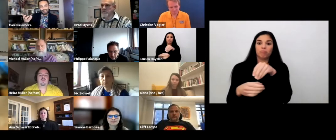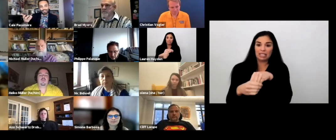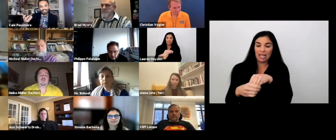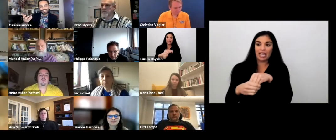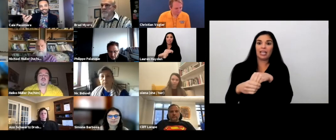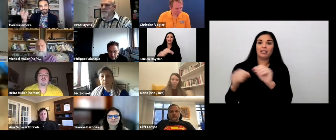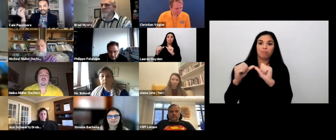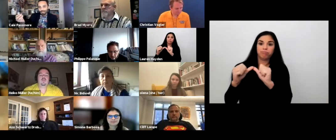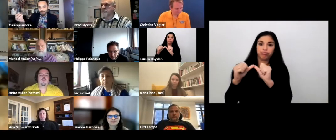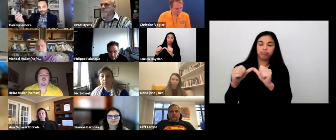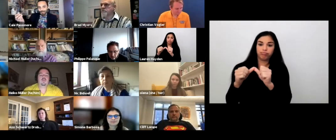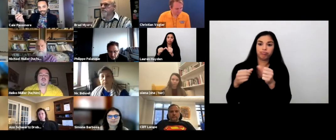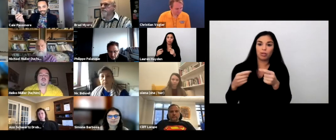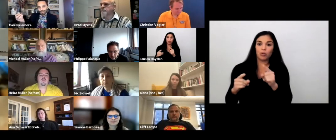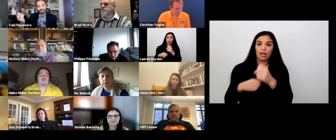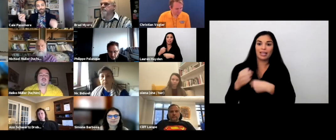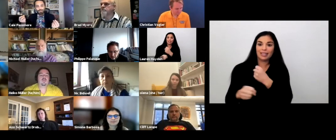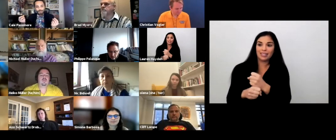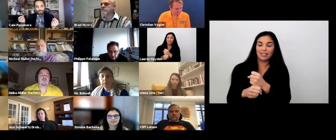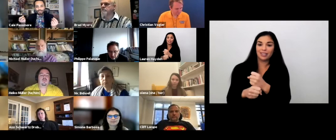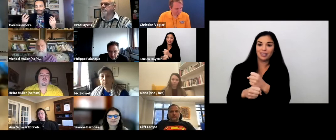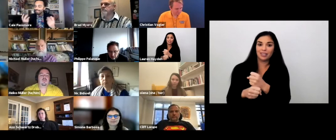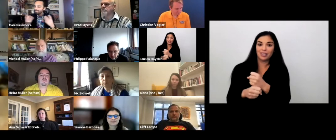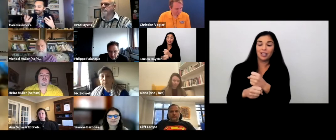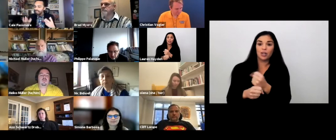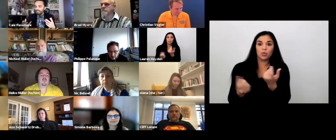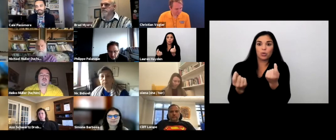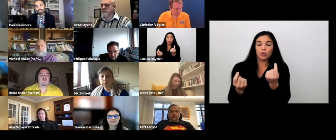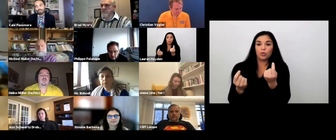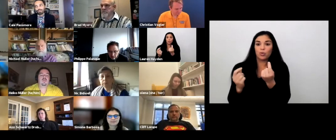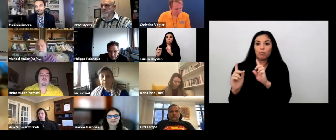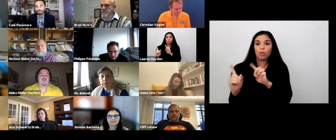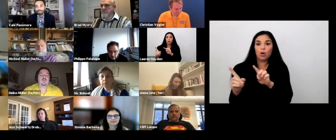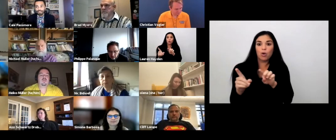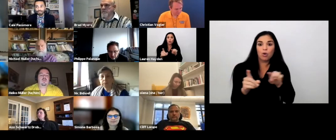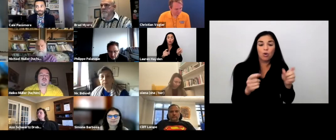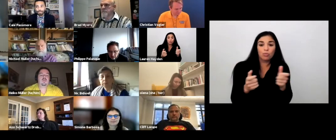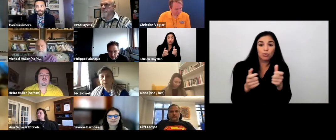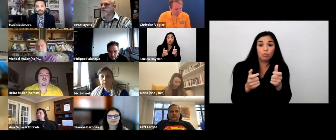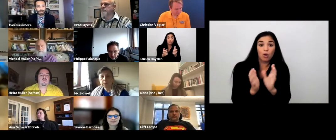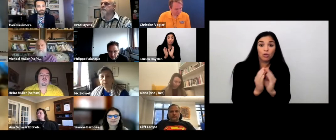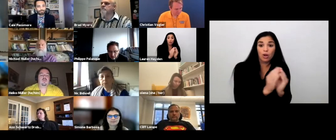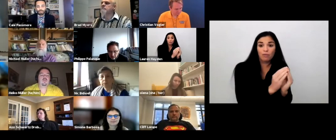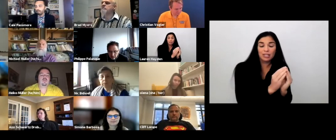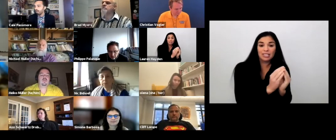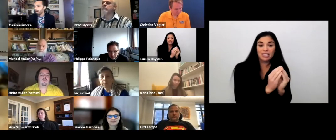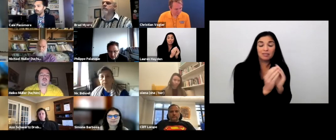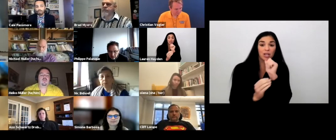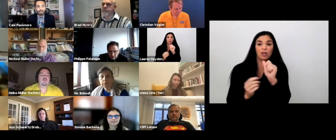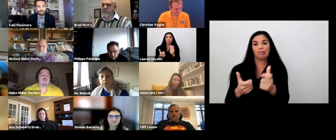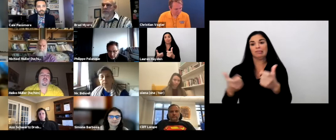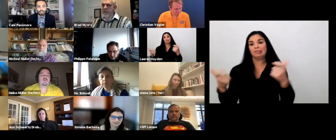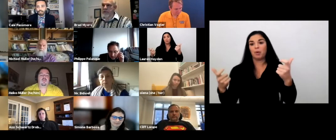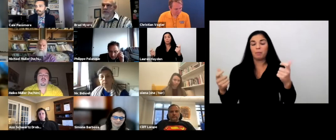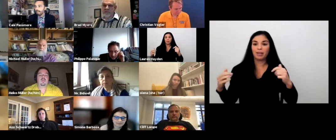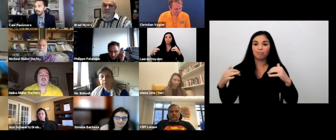year round, many smaller conferences versus one bigger one. Like, there's a lot of dynamics here at play. I'm